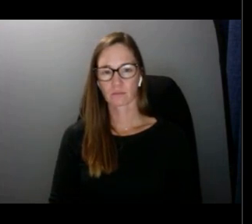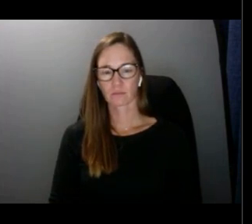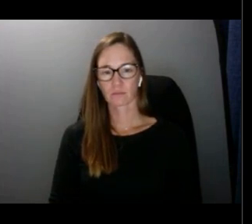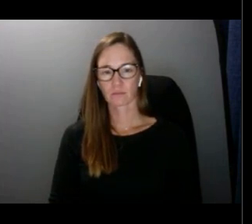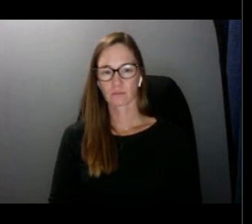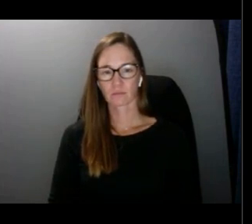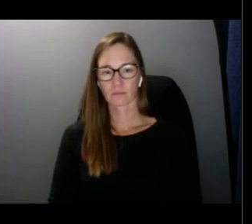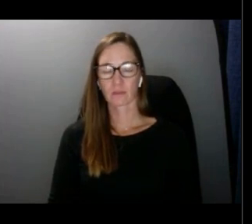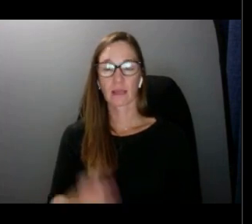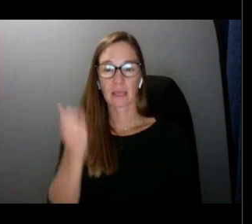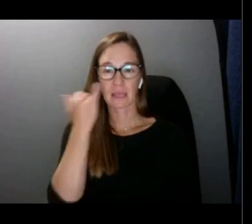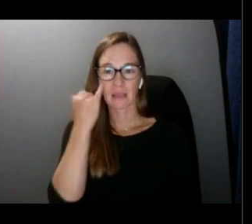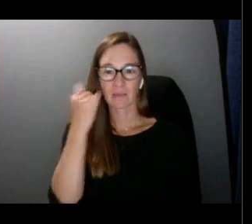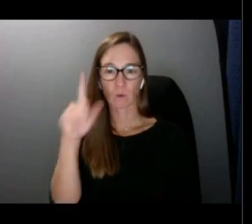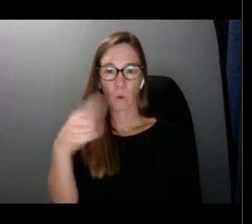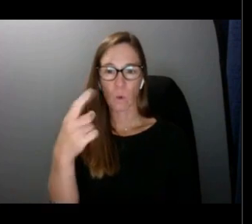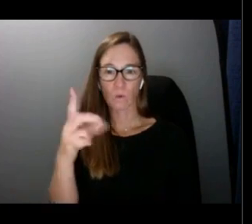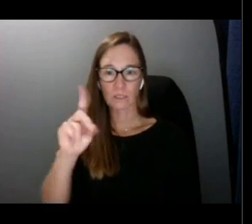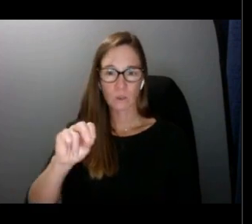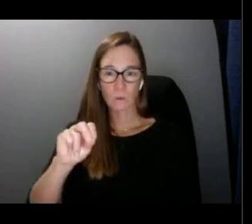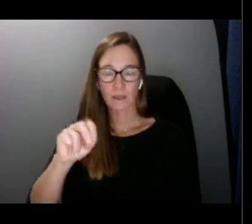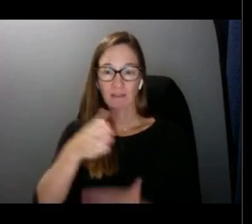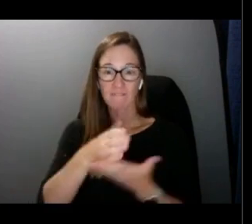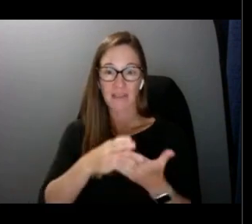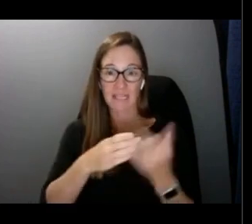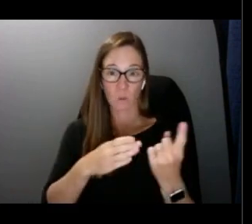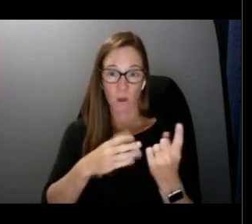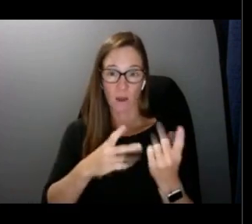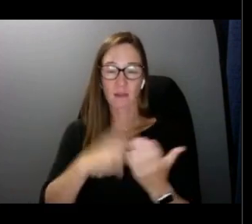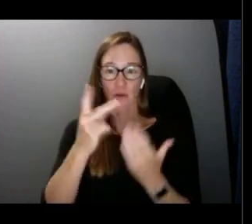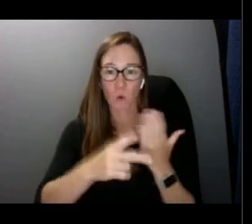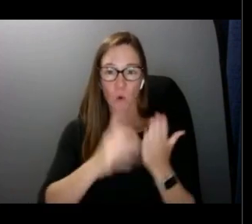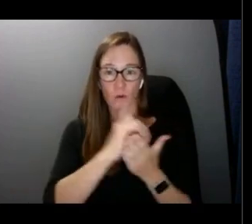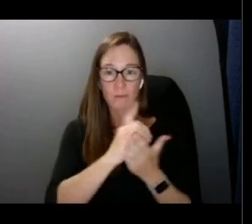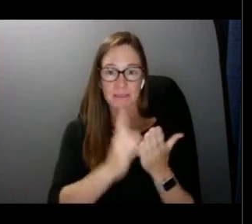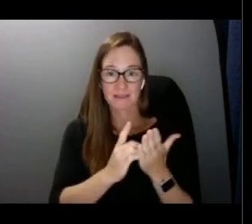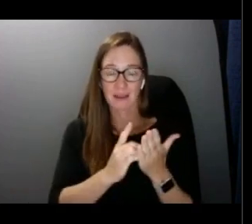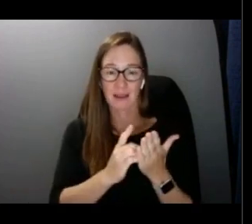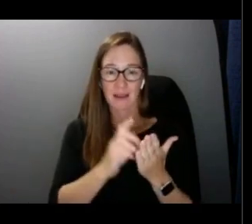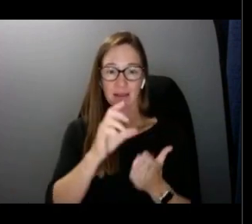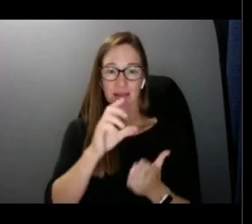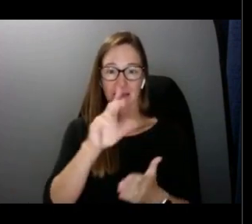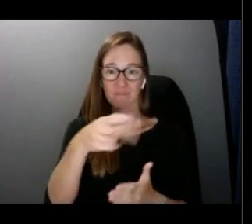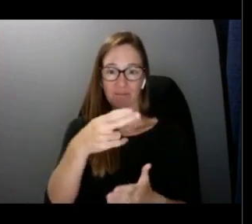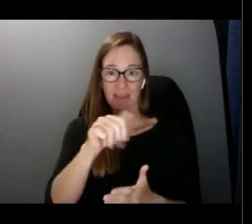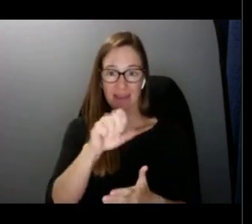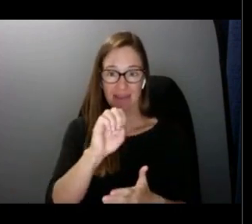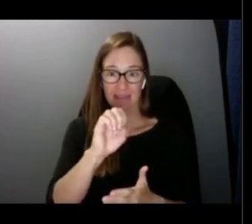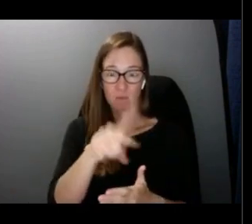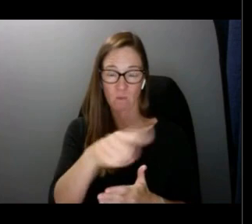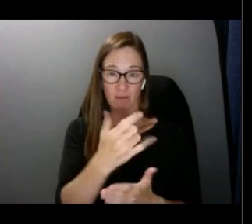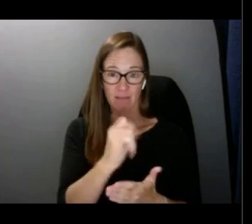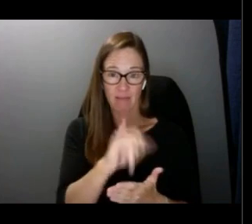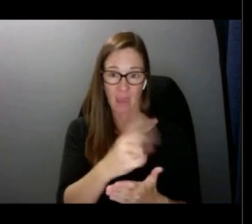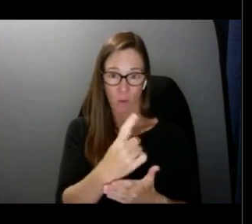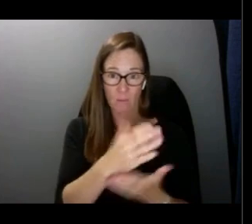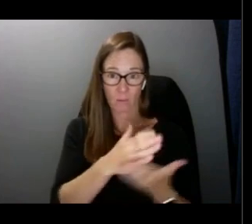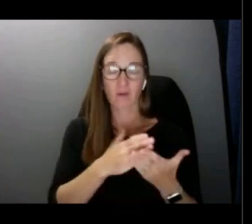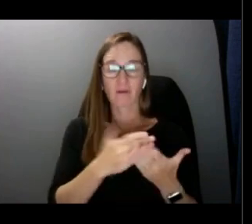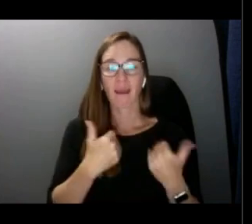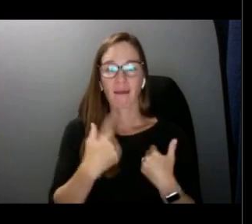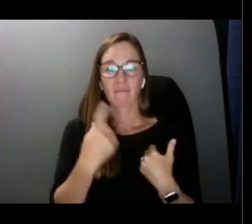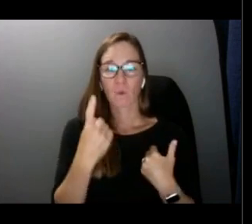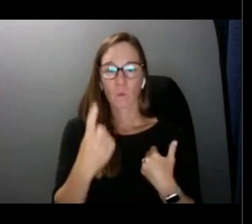So if you are only doing phase one, the program design phase, there is an